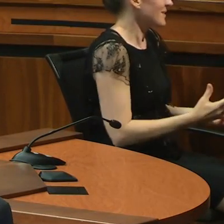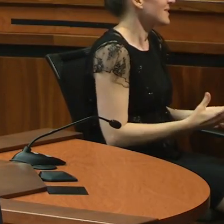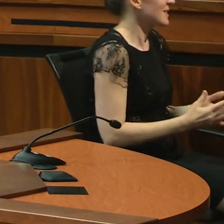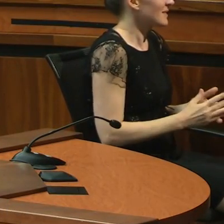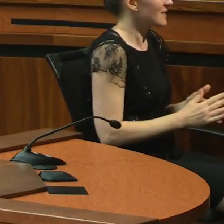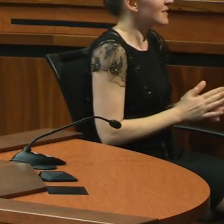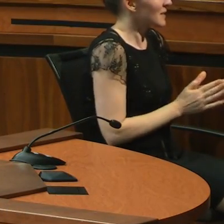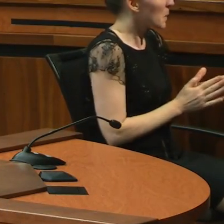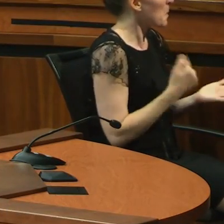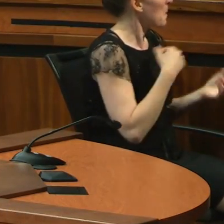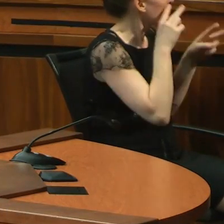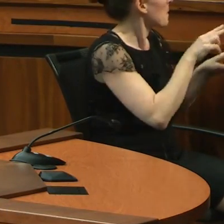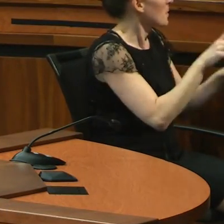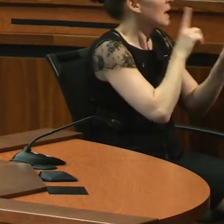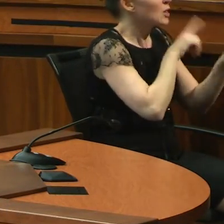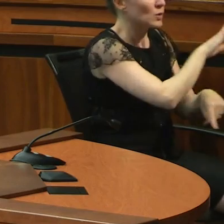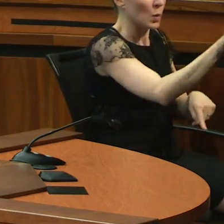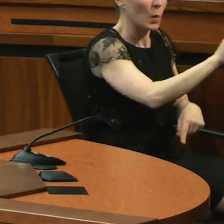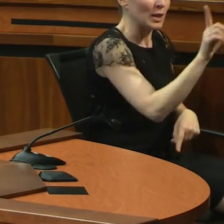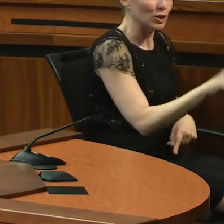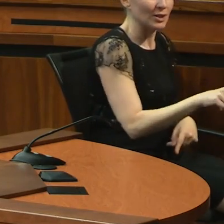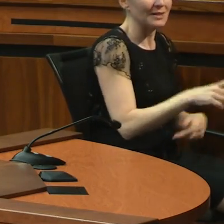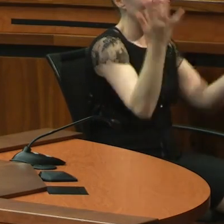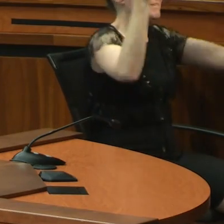answering questions and hopefully helping explain better.